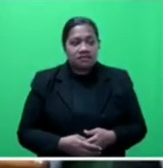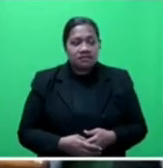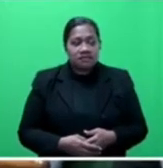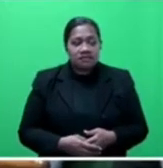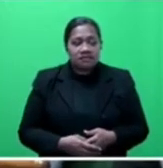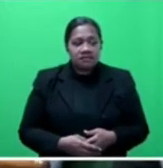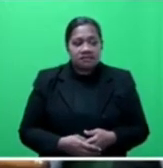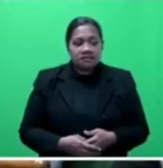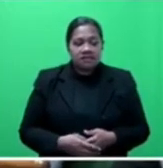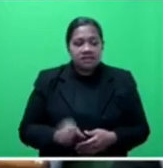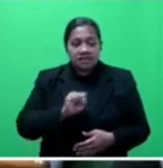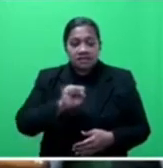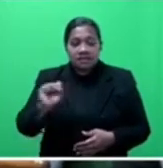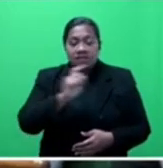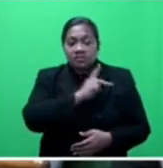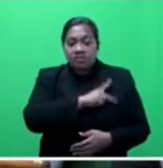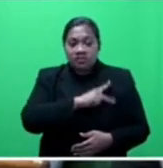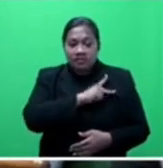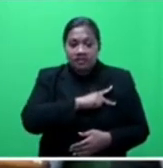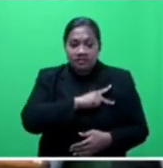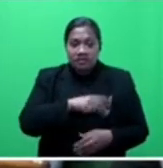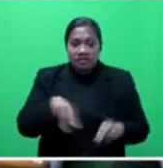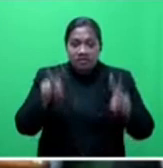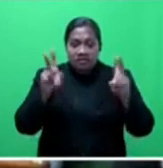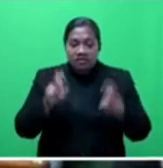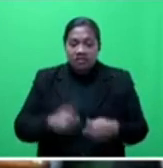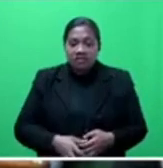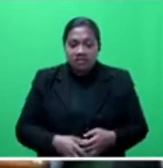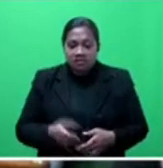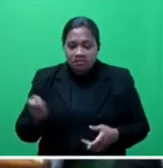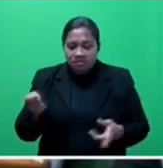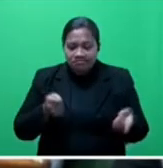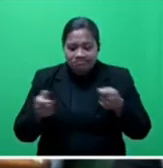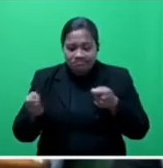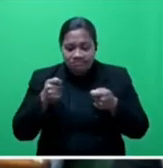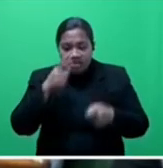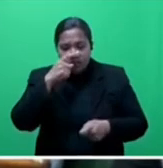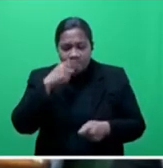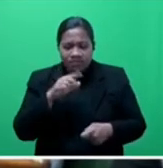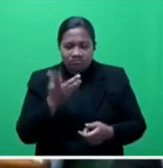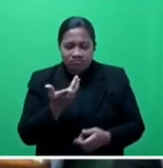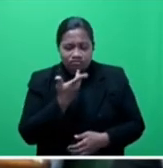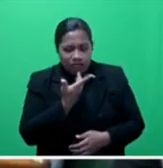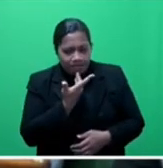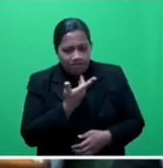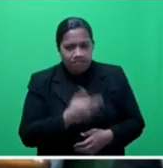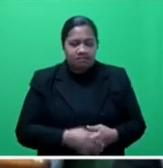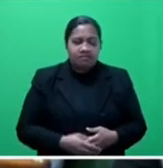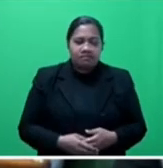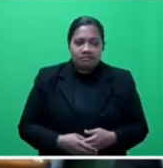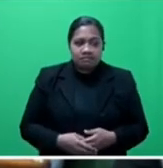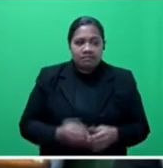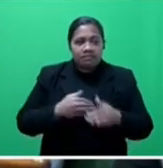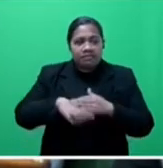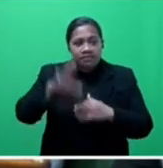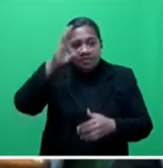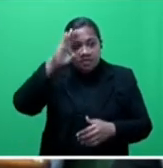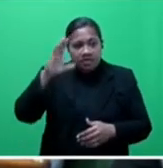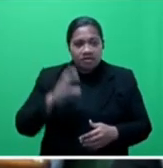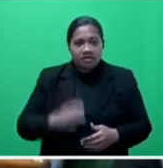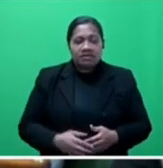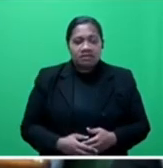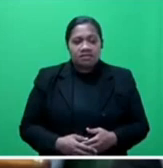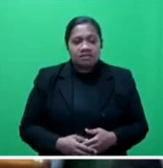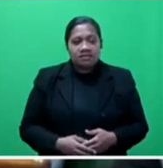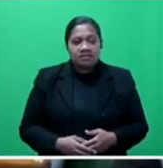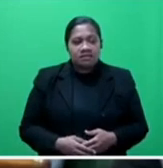and even their professional titles to hoodwink people. What a shame, Mr. Speaker, that in a country that has gone through